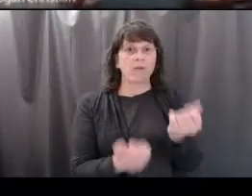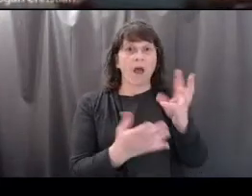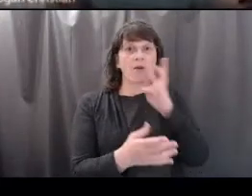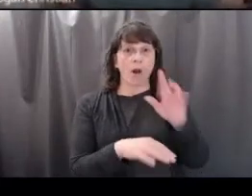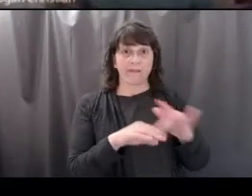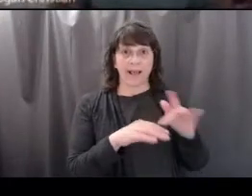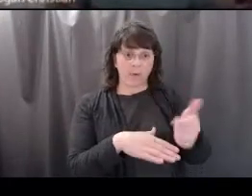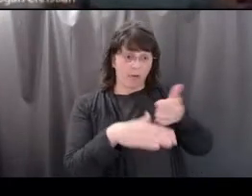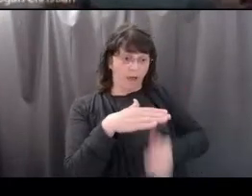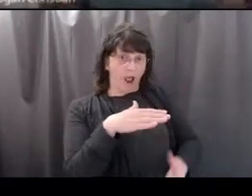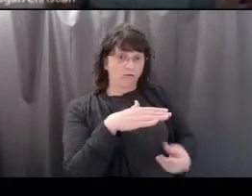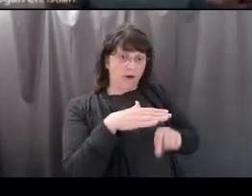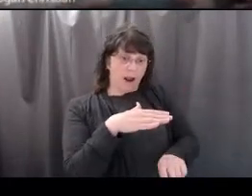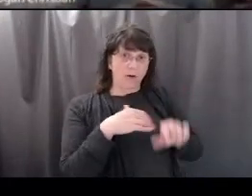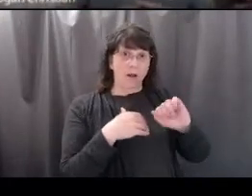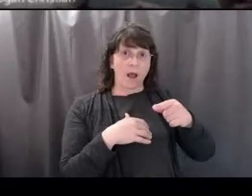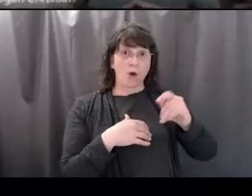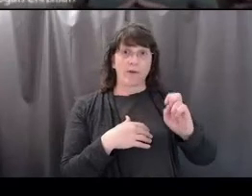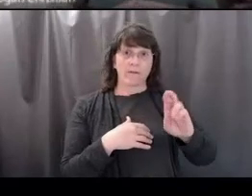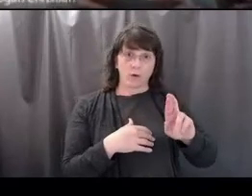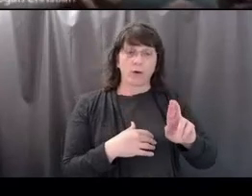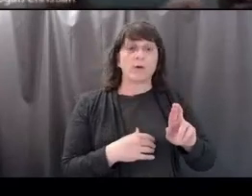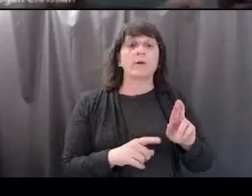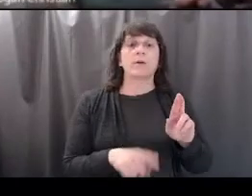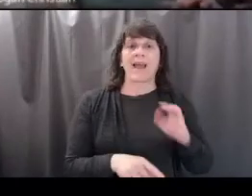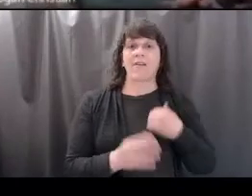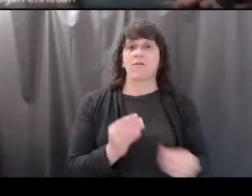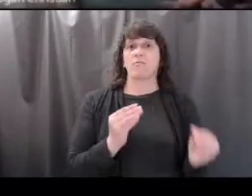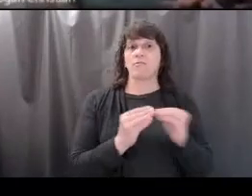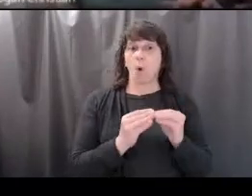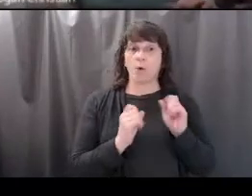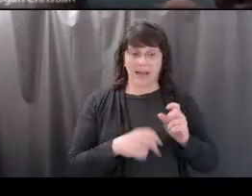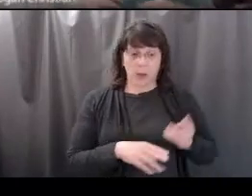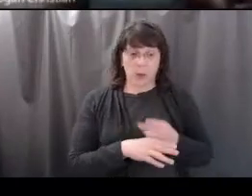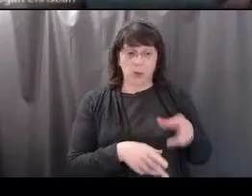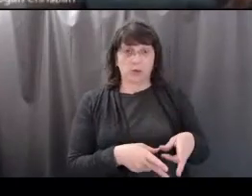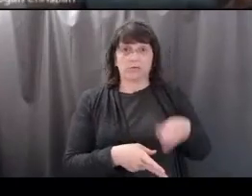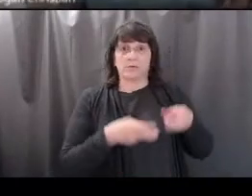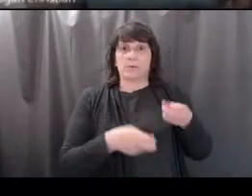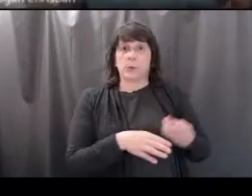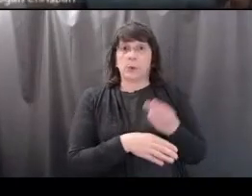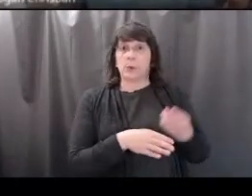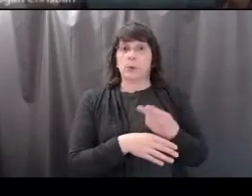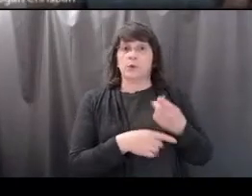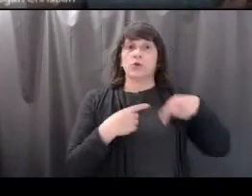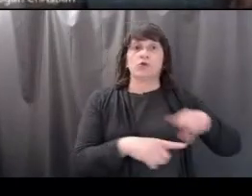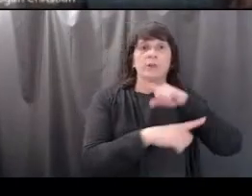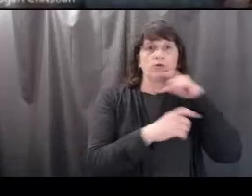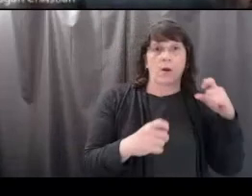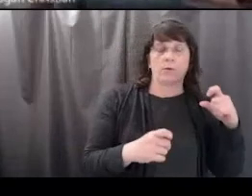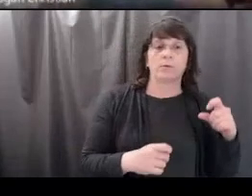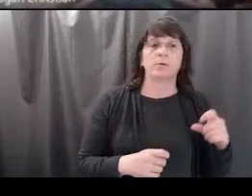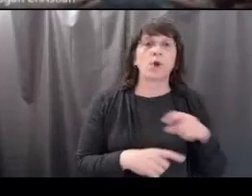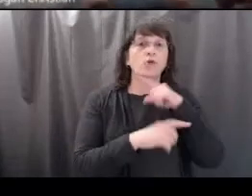available in those places where water is stored, then we have more to draw on to help us in times of drought. So a drought